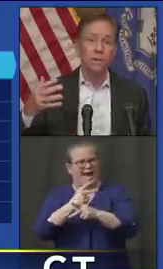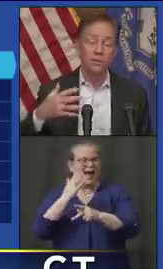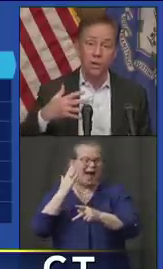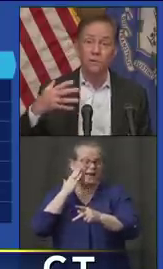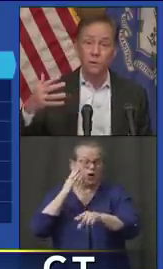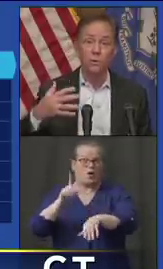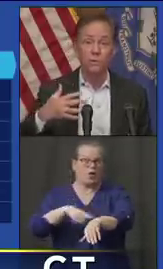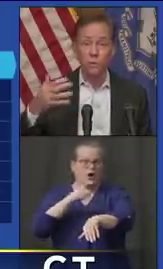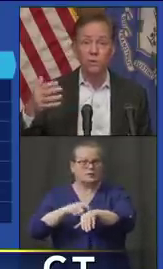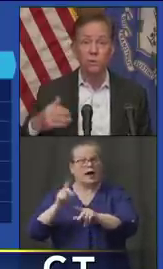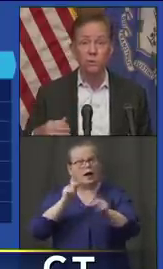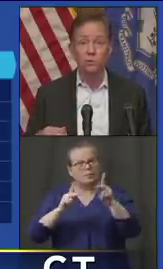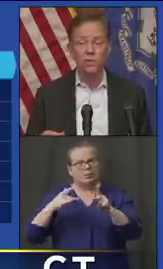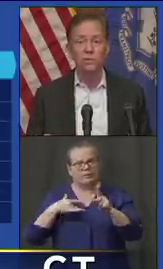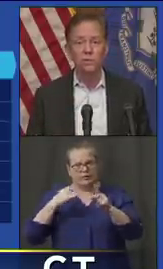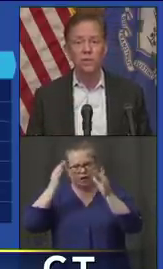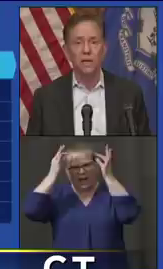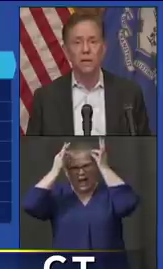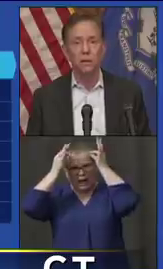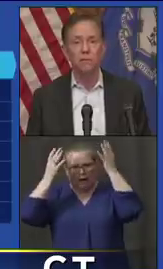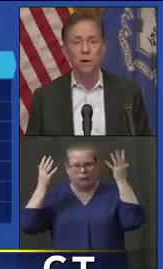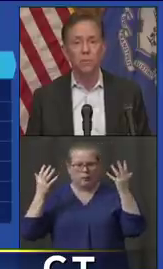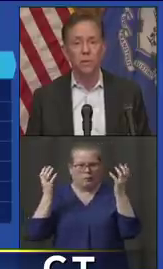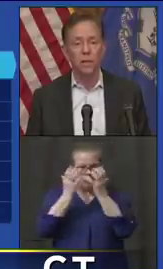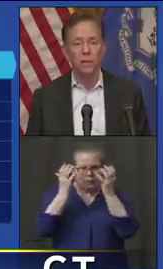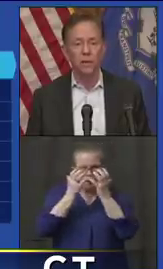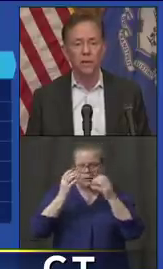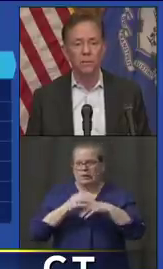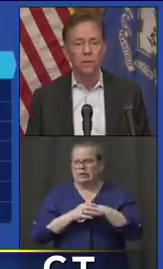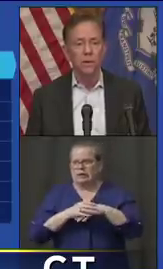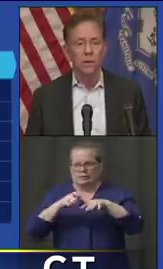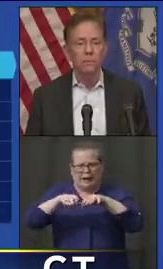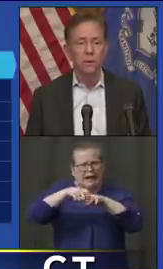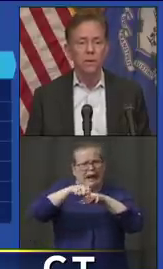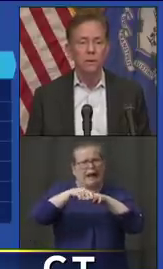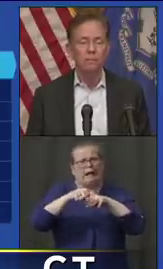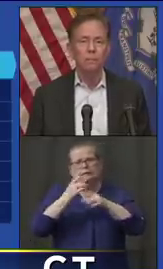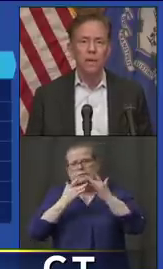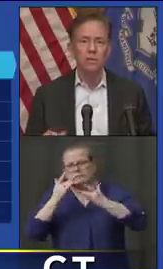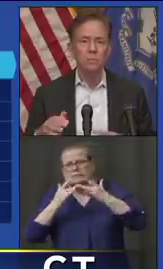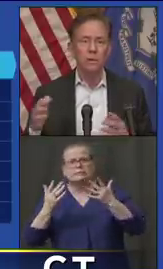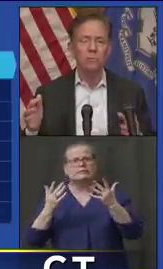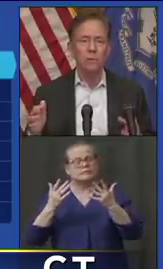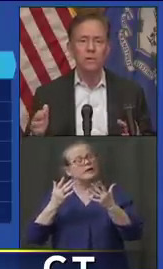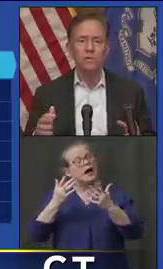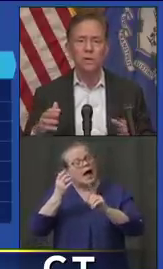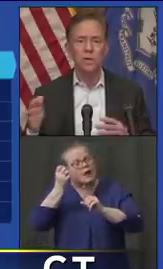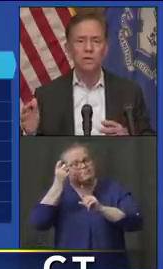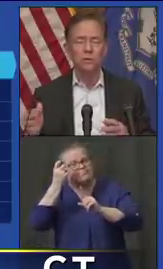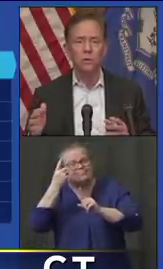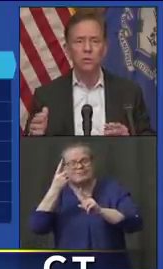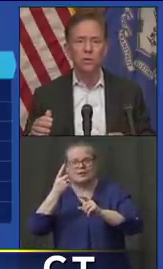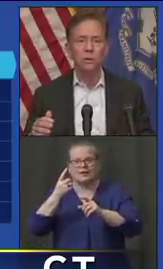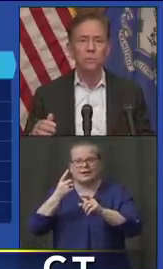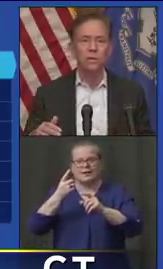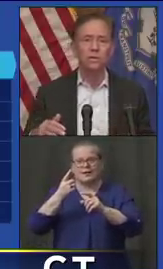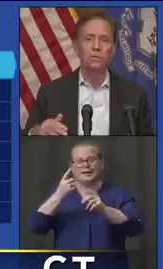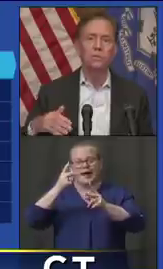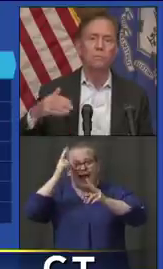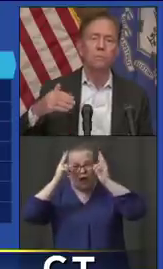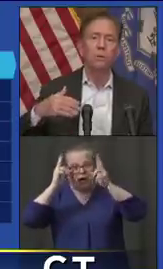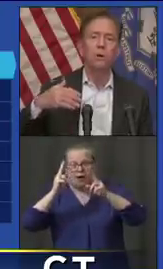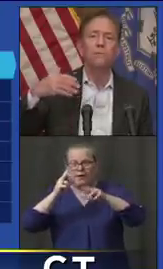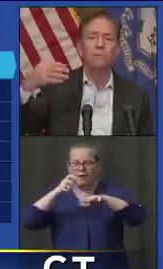that it's tougher to enforce social distancing in an environment like that. But based upon what we see in Georgia and other